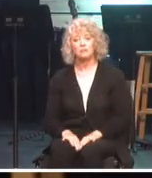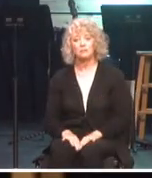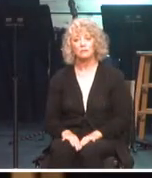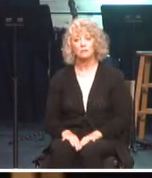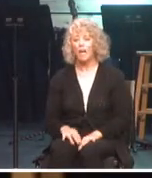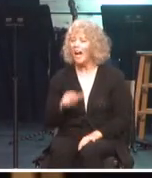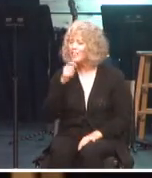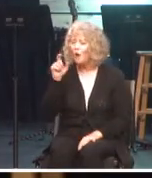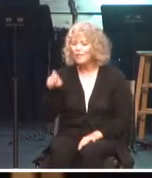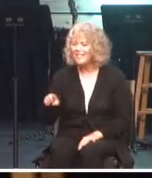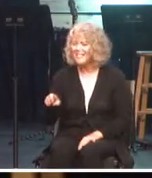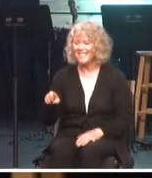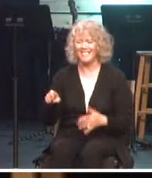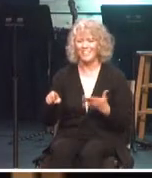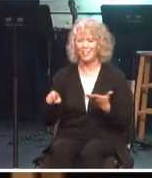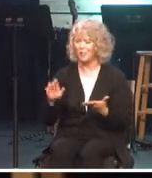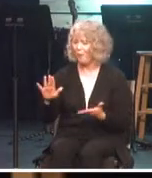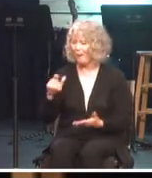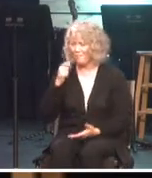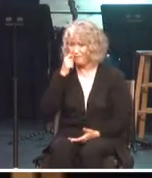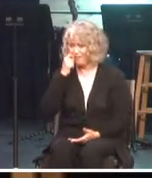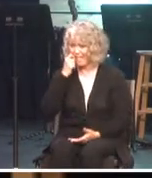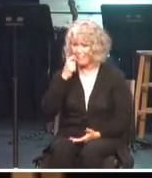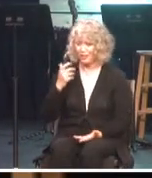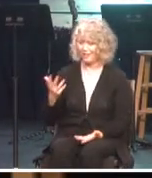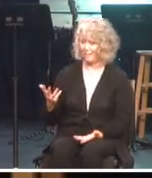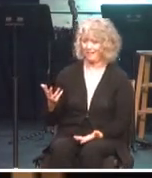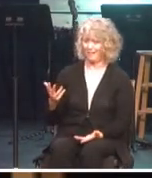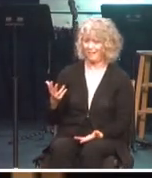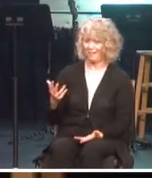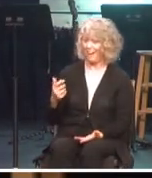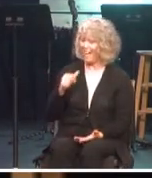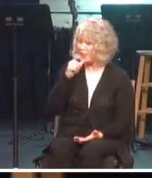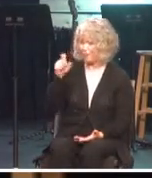They don't need his flesh. We'll look at that in the next few weeks. They don't need his flesh. They